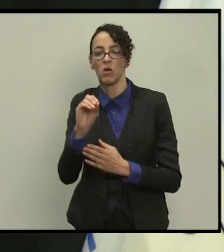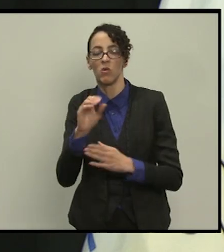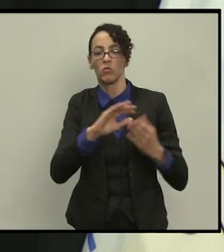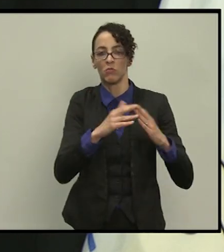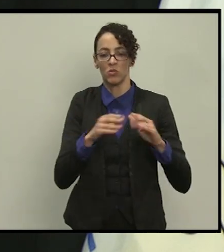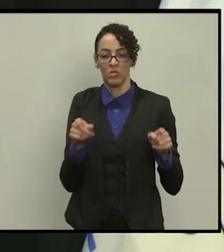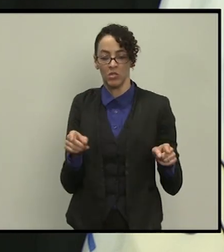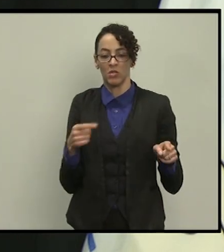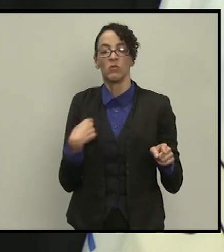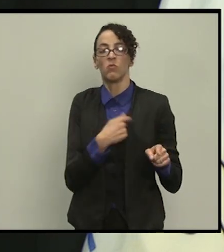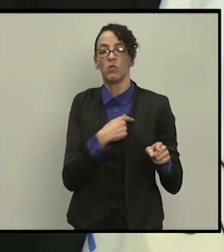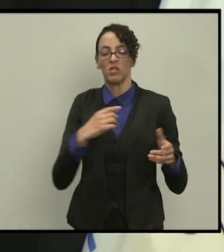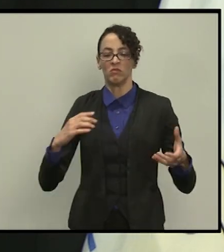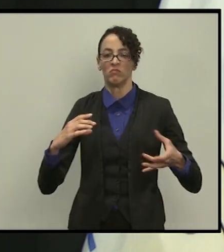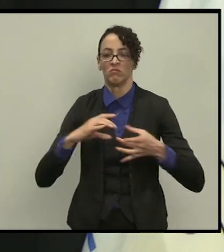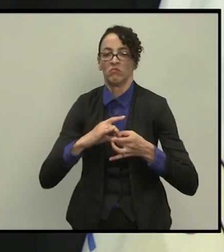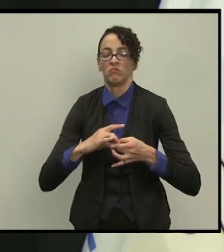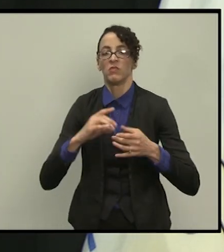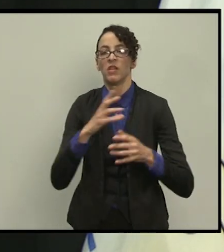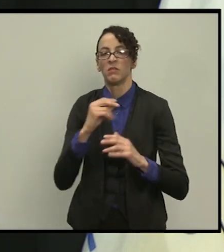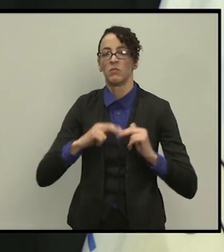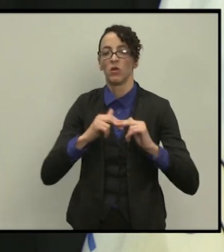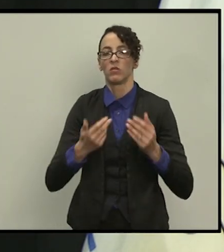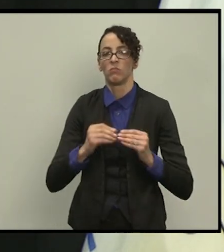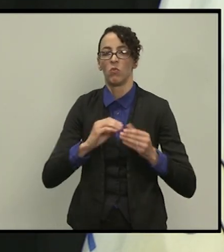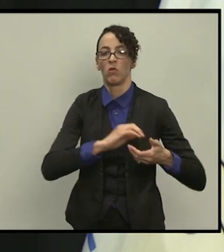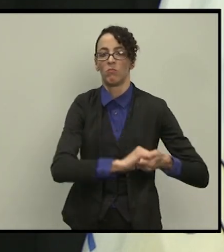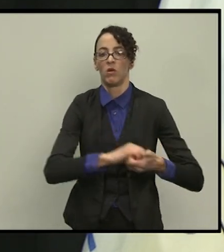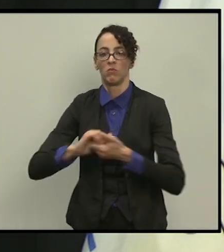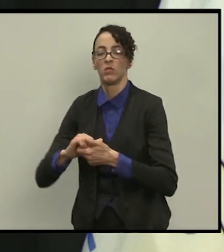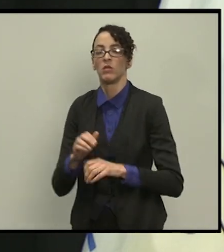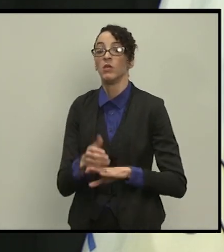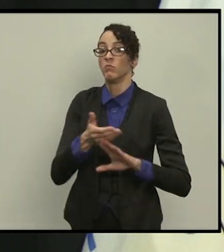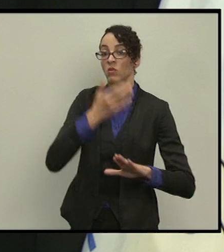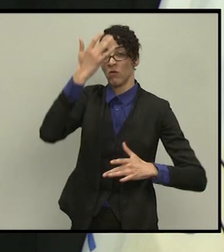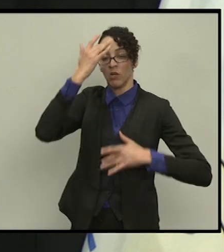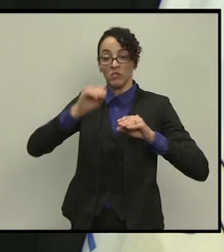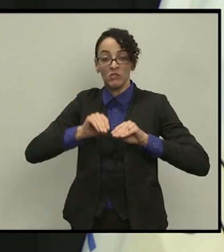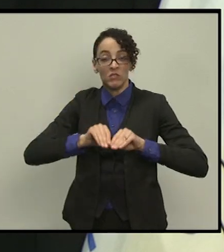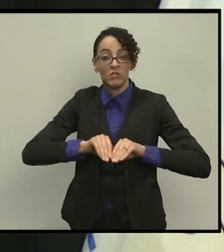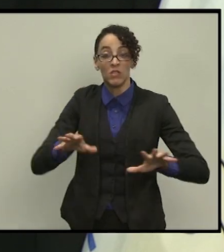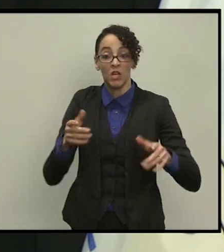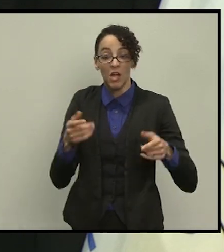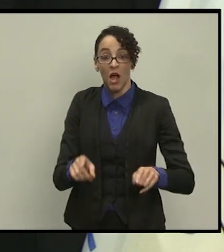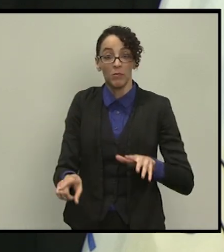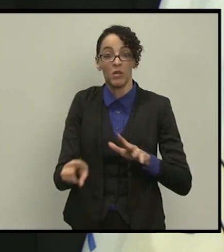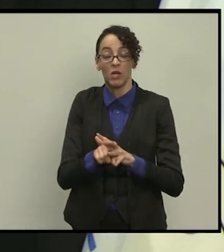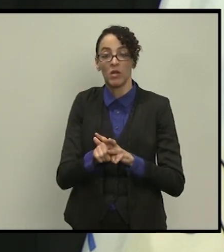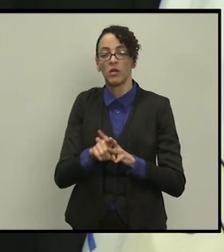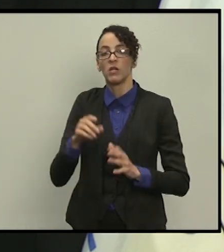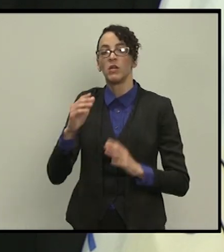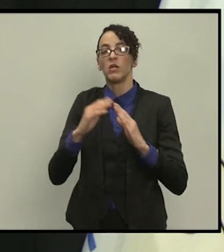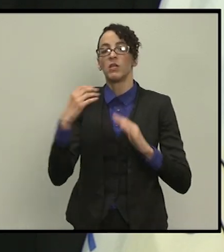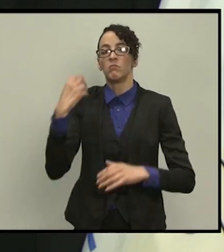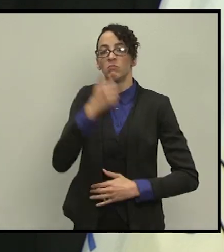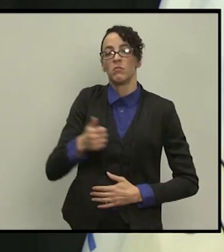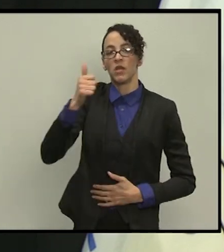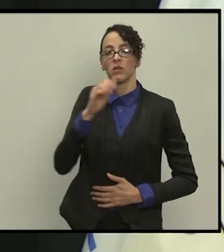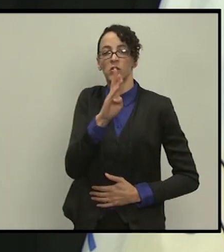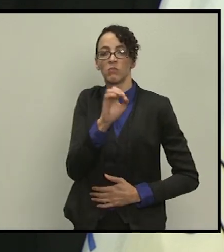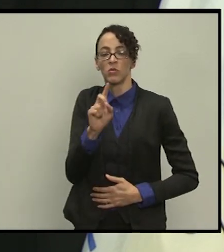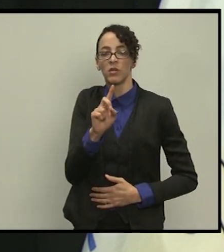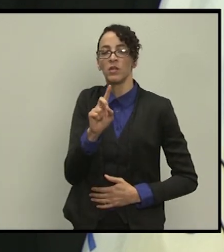partnerships. Prior to the pandemic, Mayor Breed directed the Human Rights Commission to work with community stakeholders and system